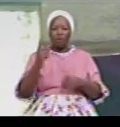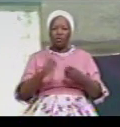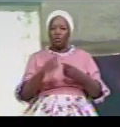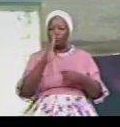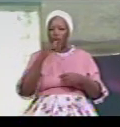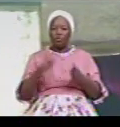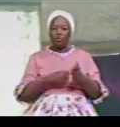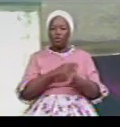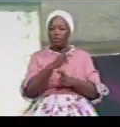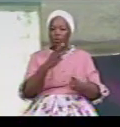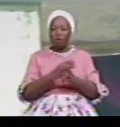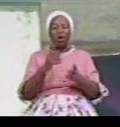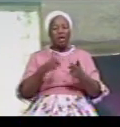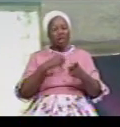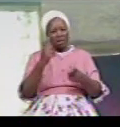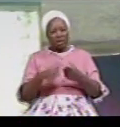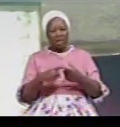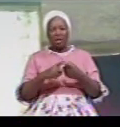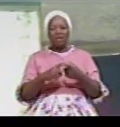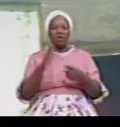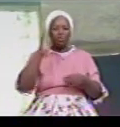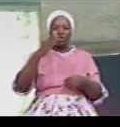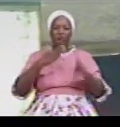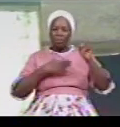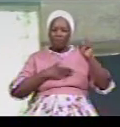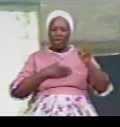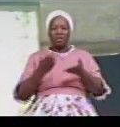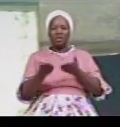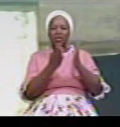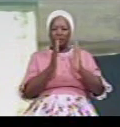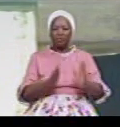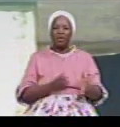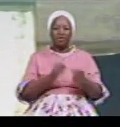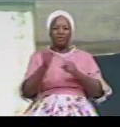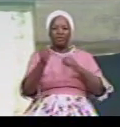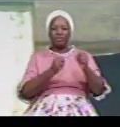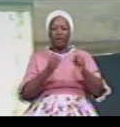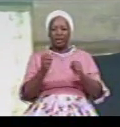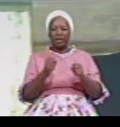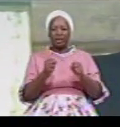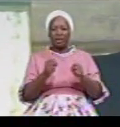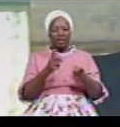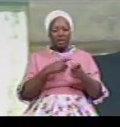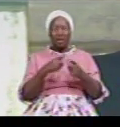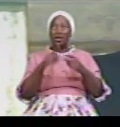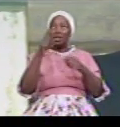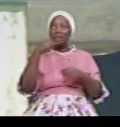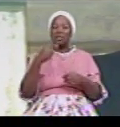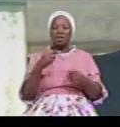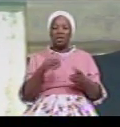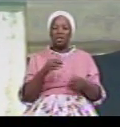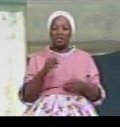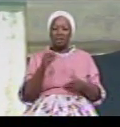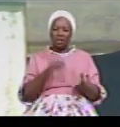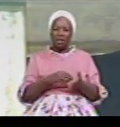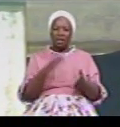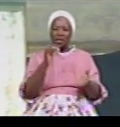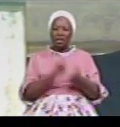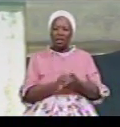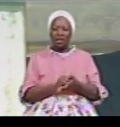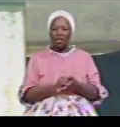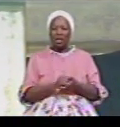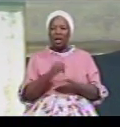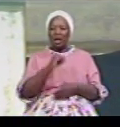my servants fight." Then he says, "That I might not be